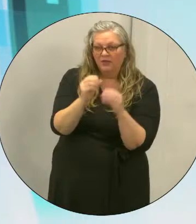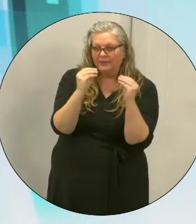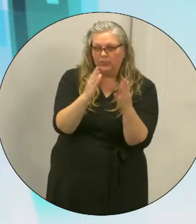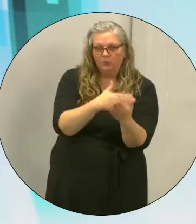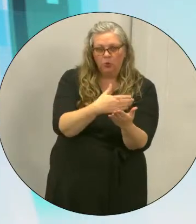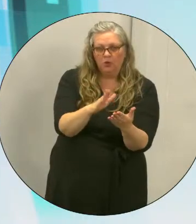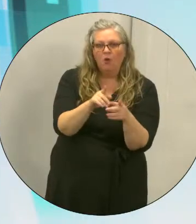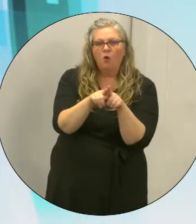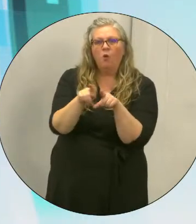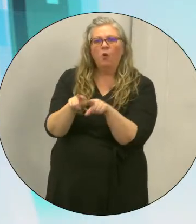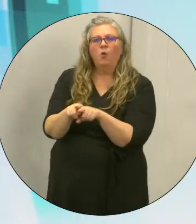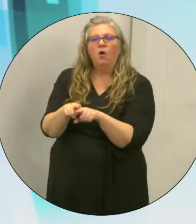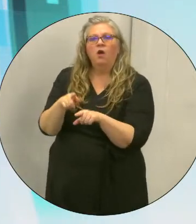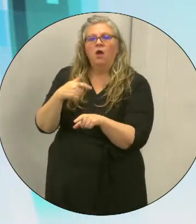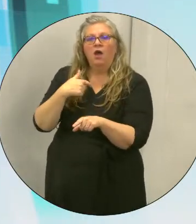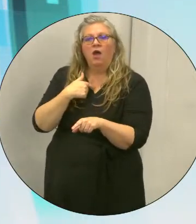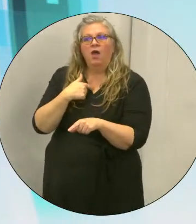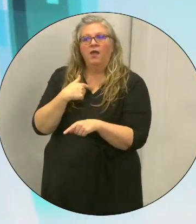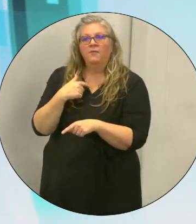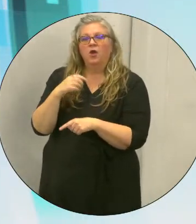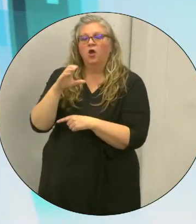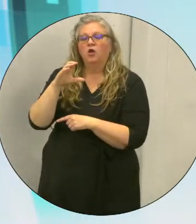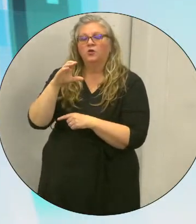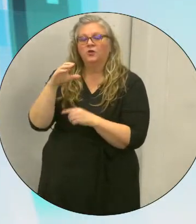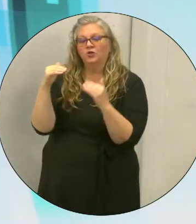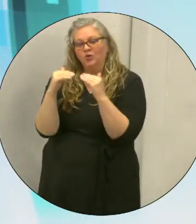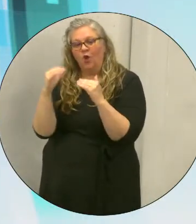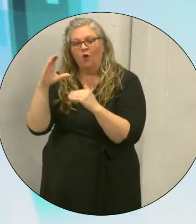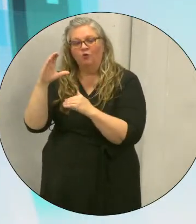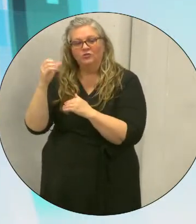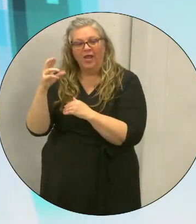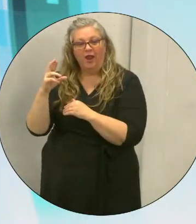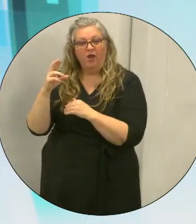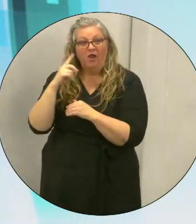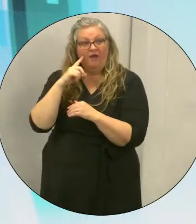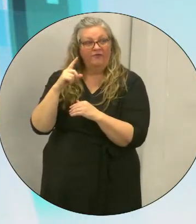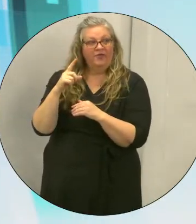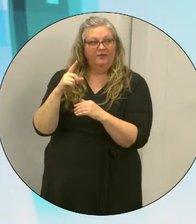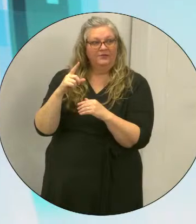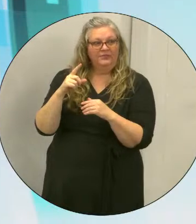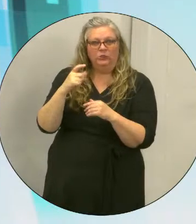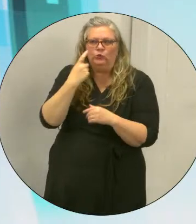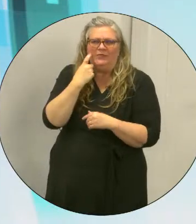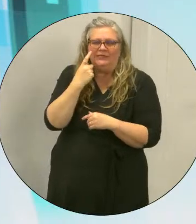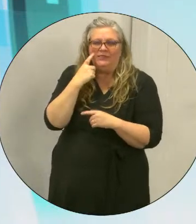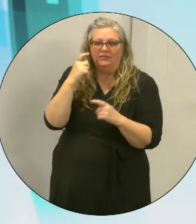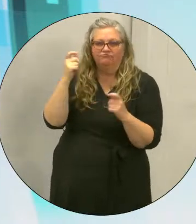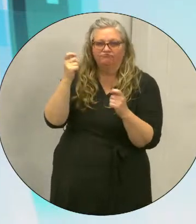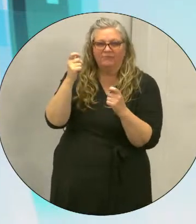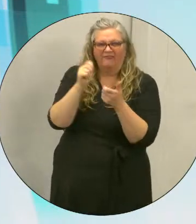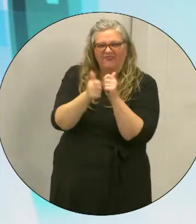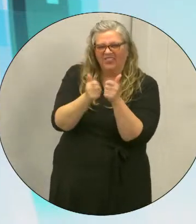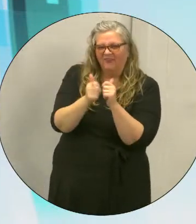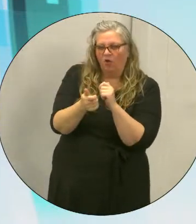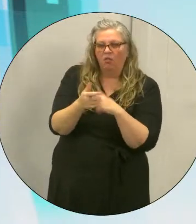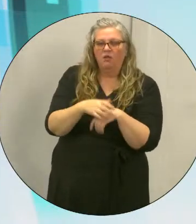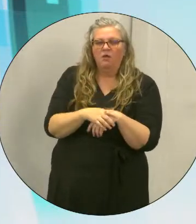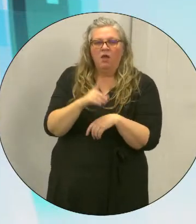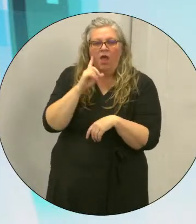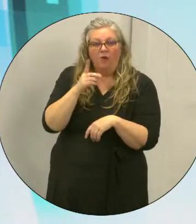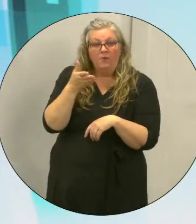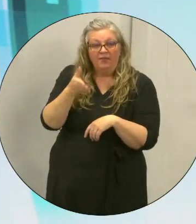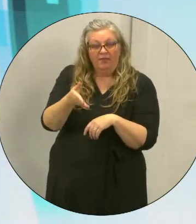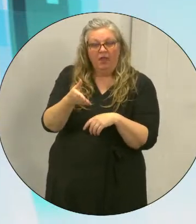also served as the co-chair of the district's elementary music or festival that recently happened. I will serve in that position again next year.